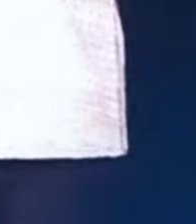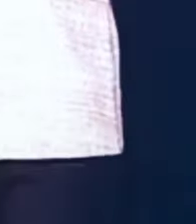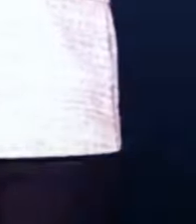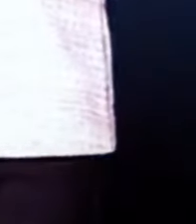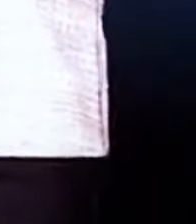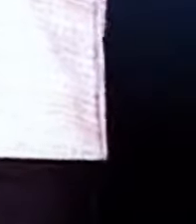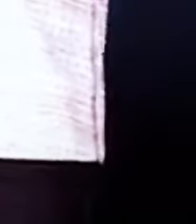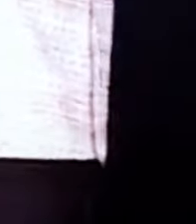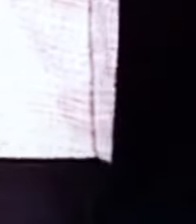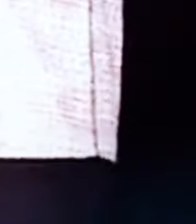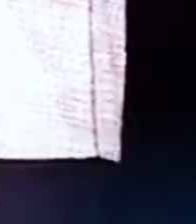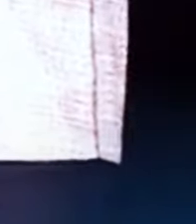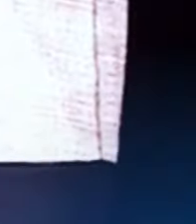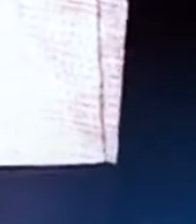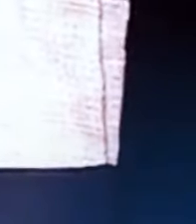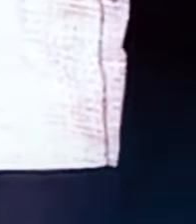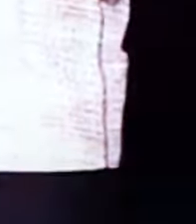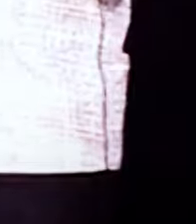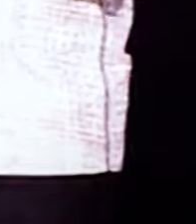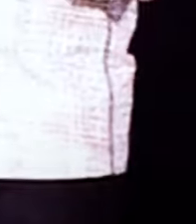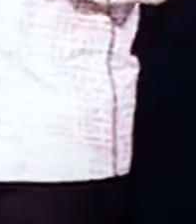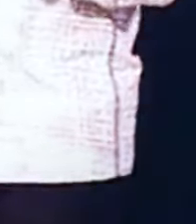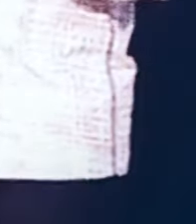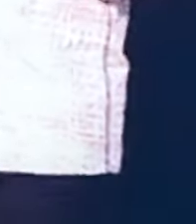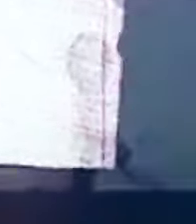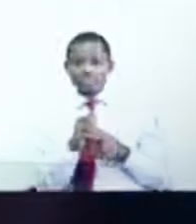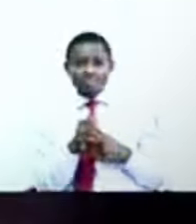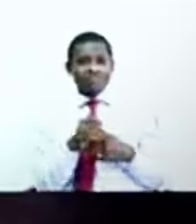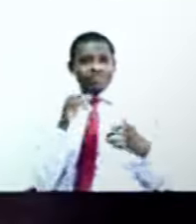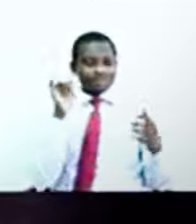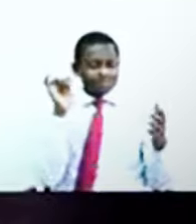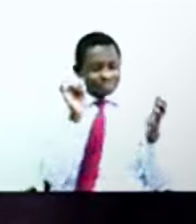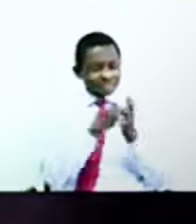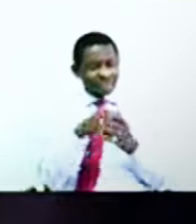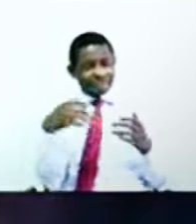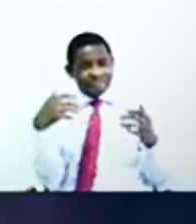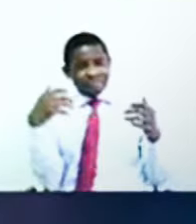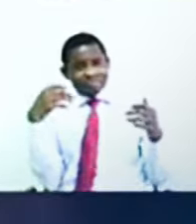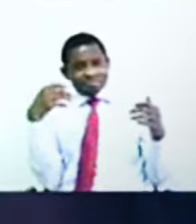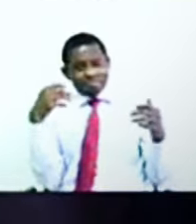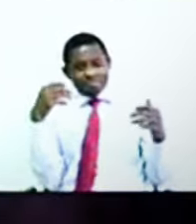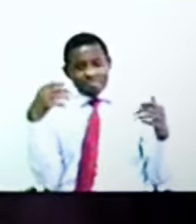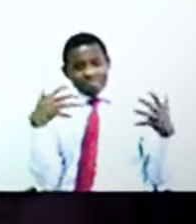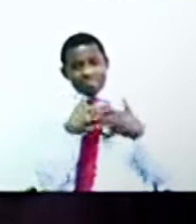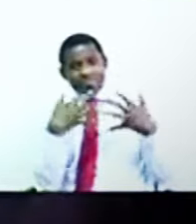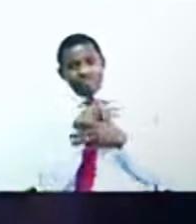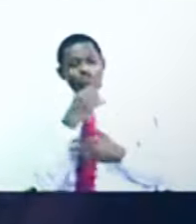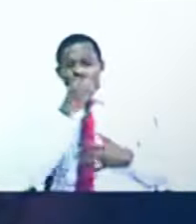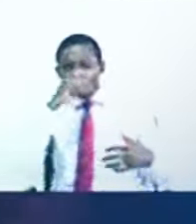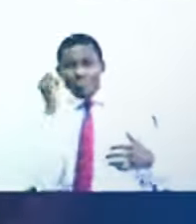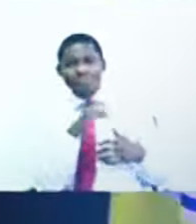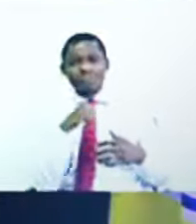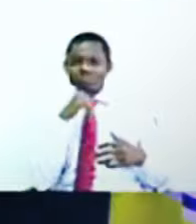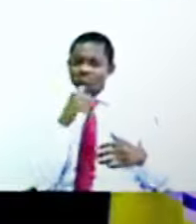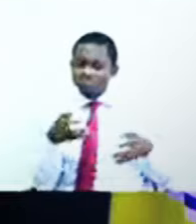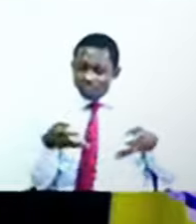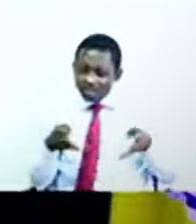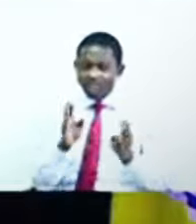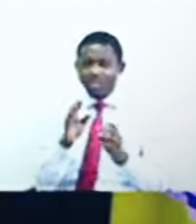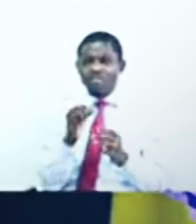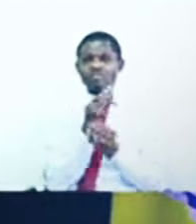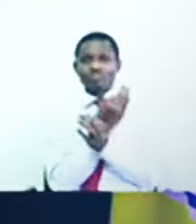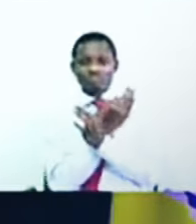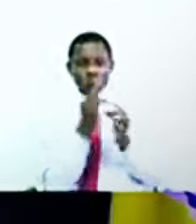boni esuru sometimes does not allow us to break free and hold on to the law of the Lord. Na ento mi mayan kwa mayen de ye ho na